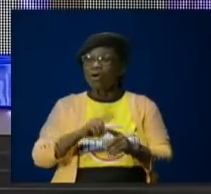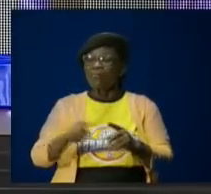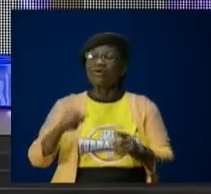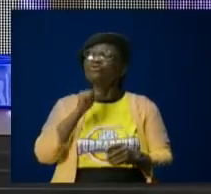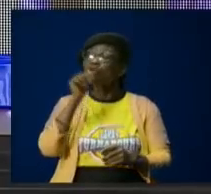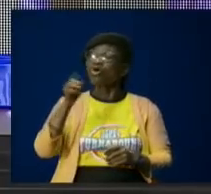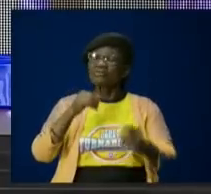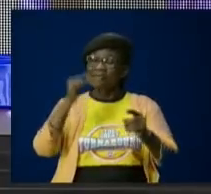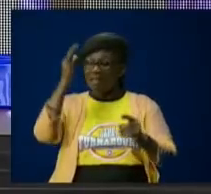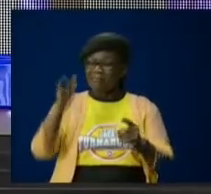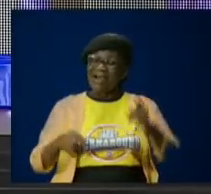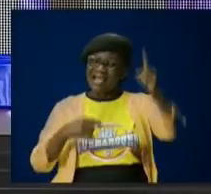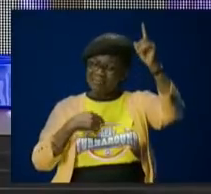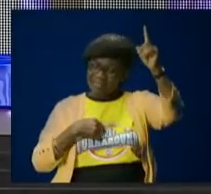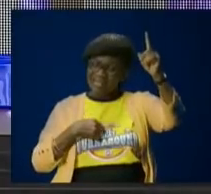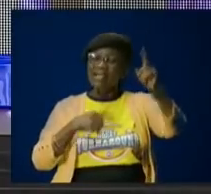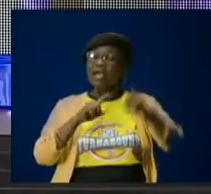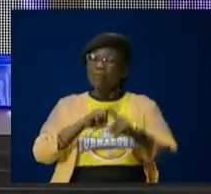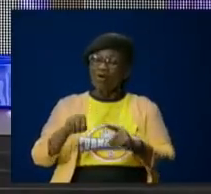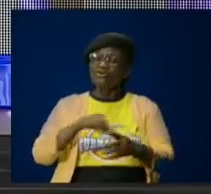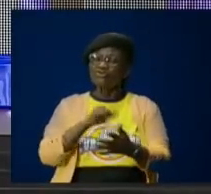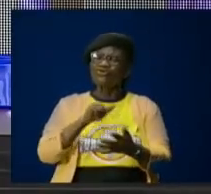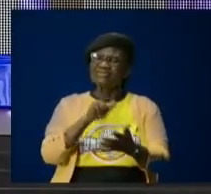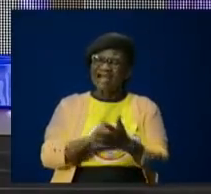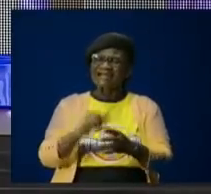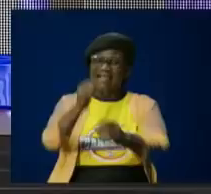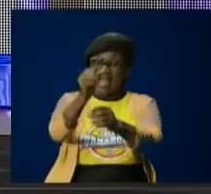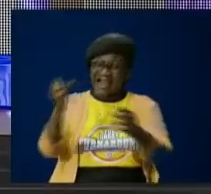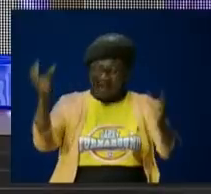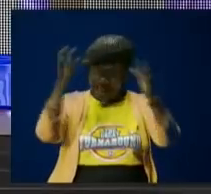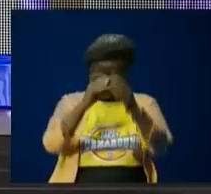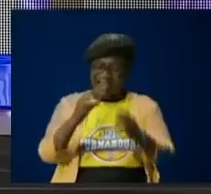fall for your sake.